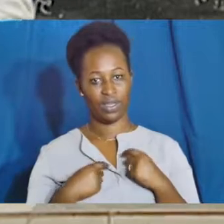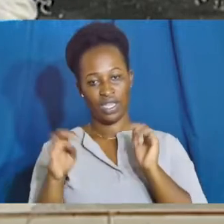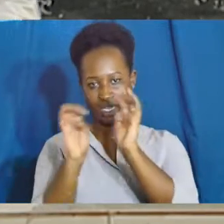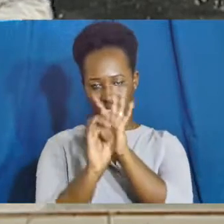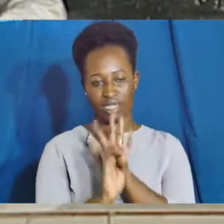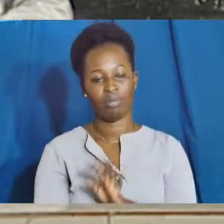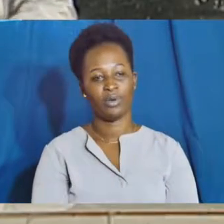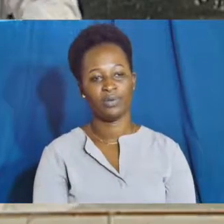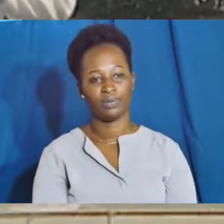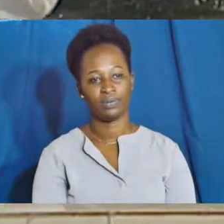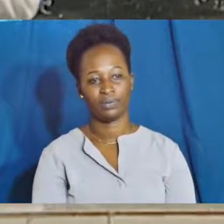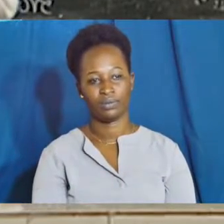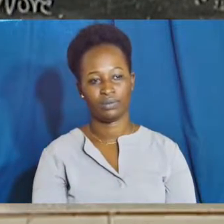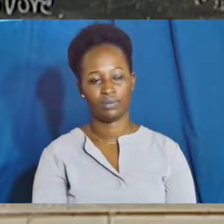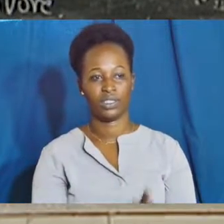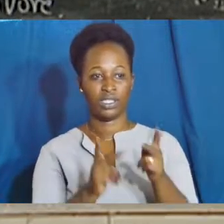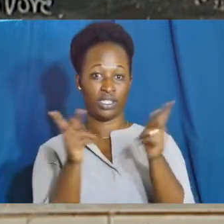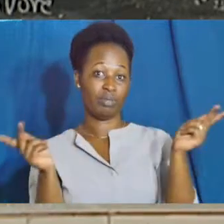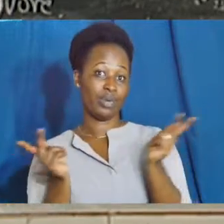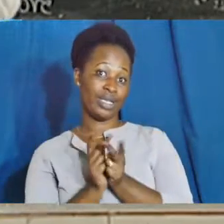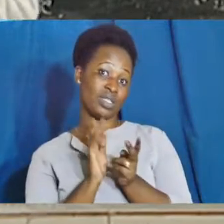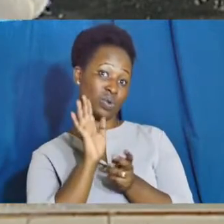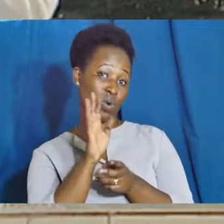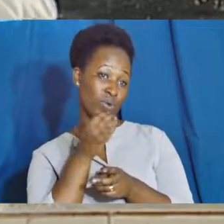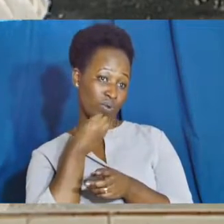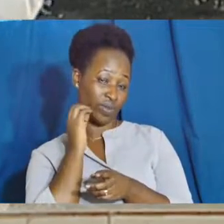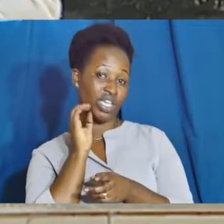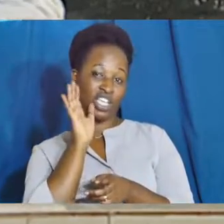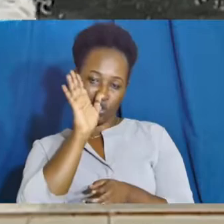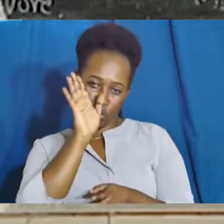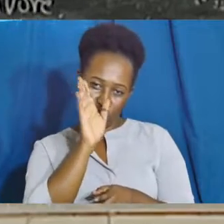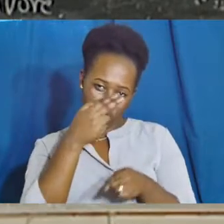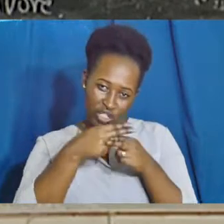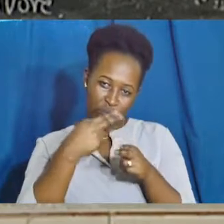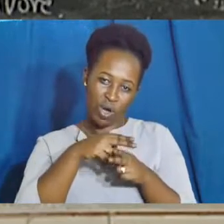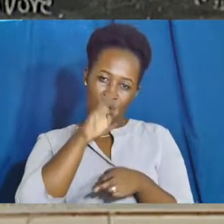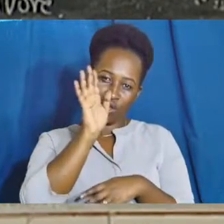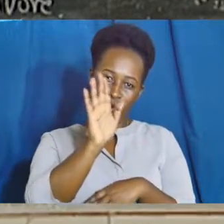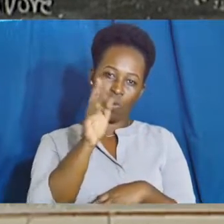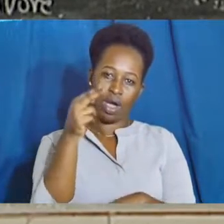an example. The place where you live is your habitat.